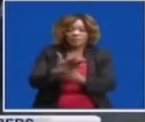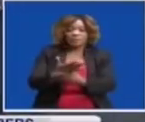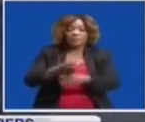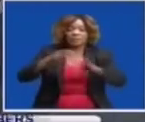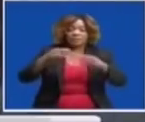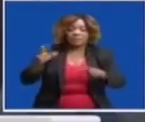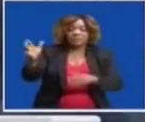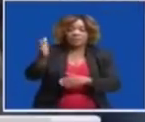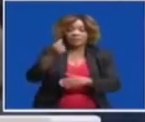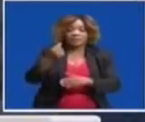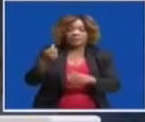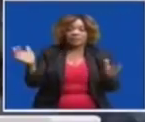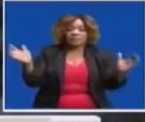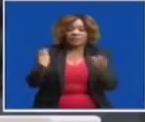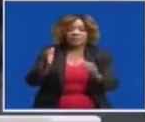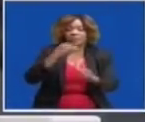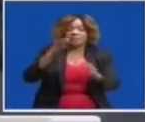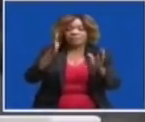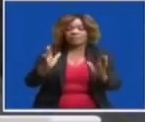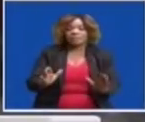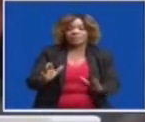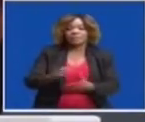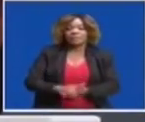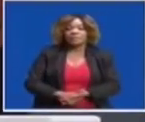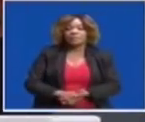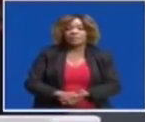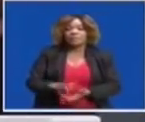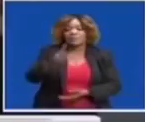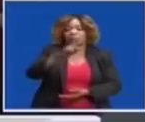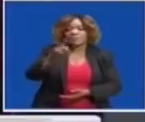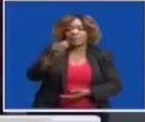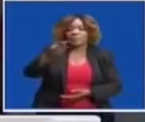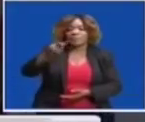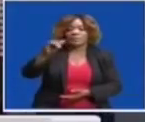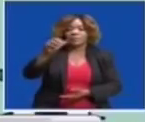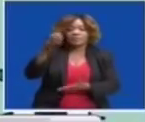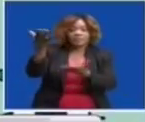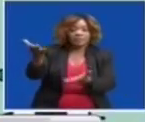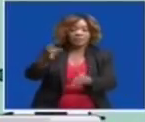small-scale farmers. For ZNBC News, I'm Nicholas Mwale, Nice in Mongo.